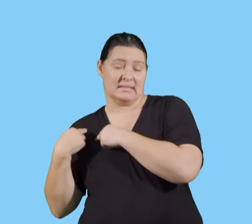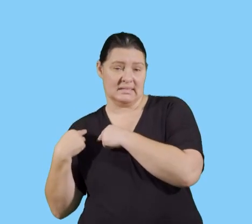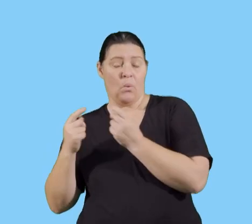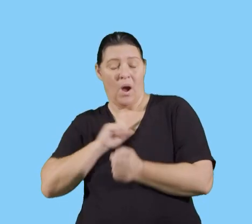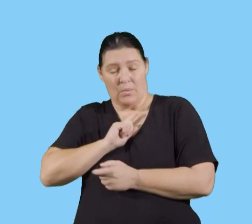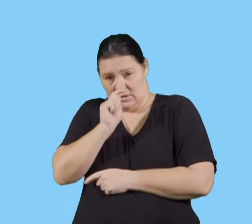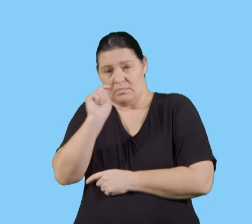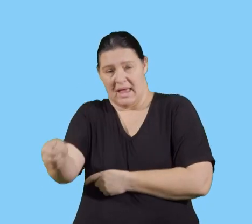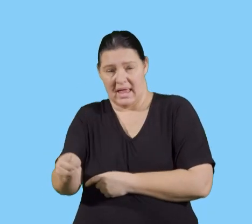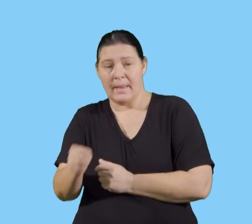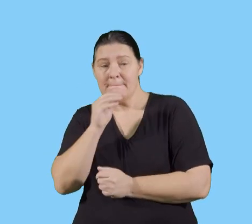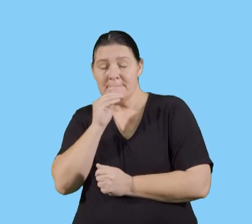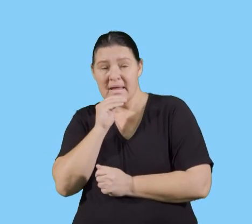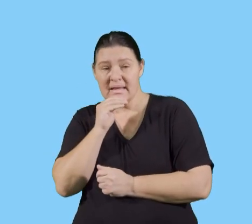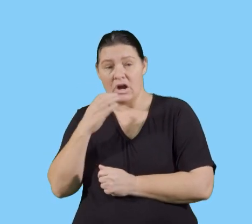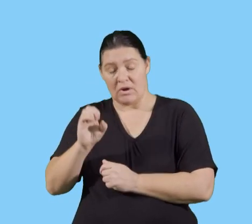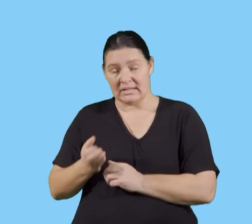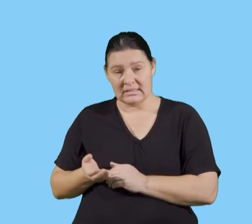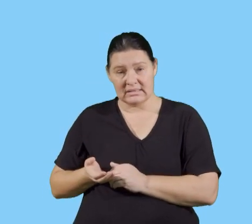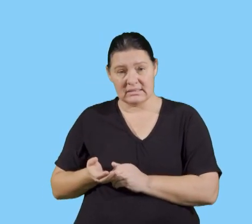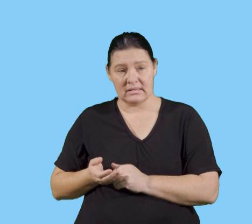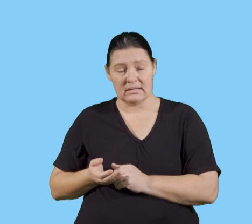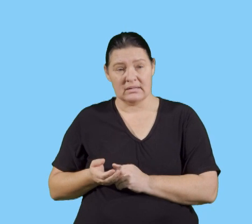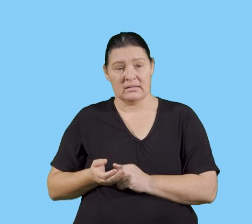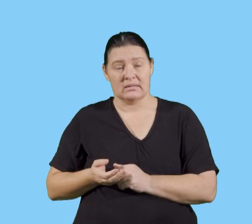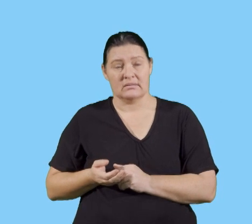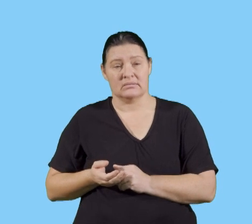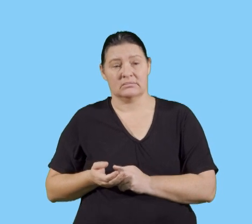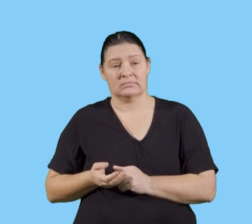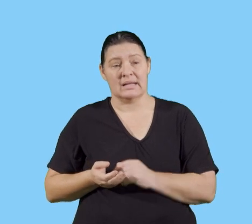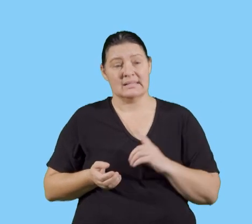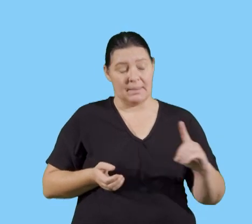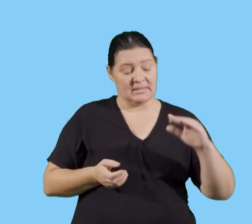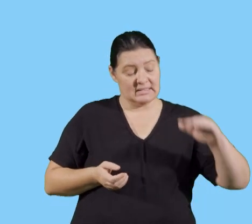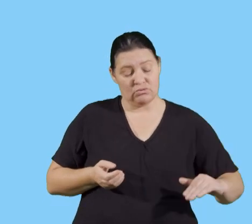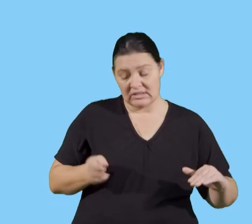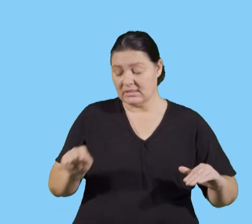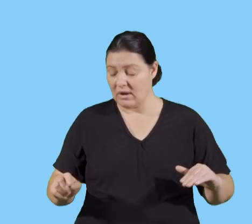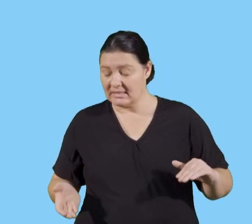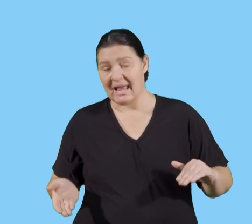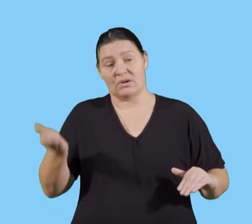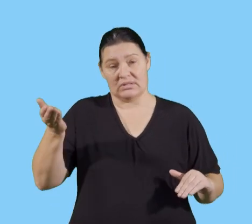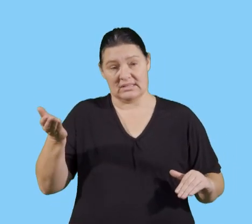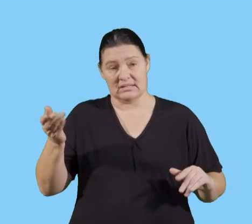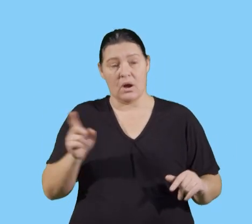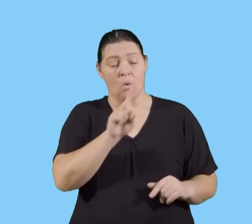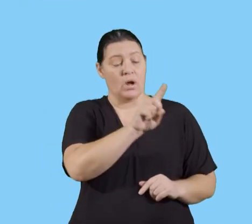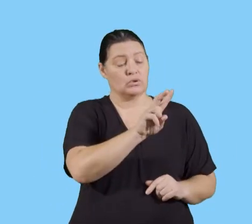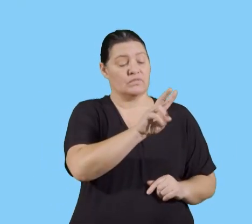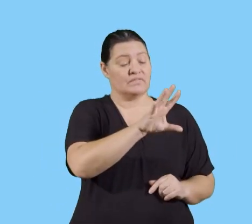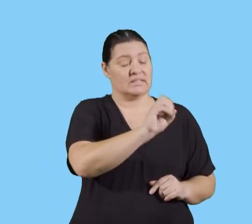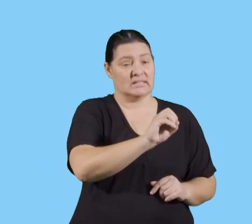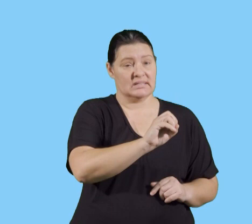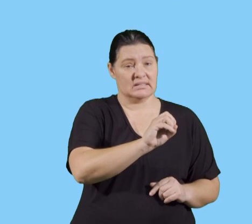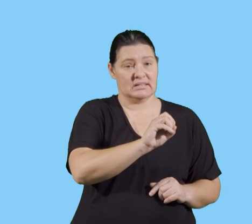side, but it decreases on the debit side. So we have a balance of 150,000. This includes several